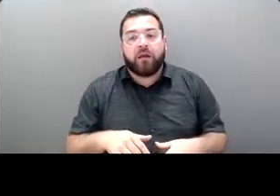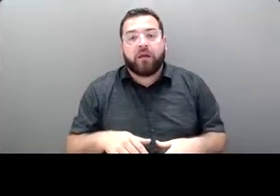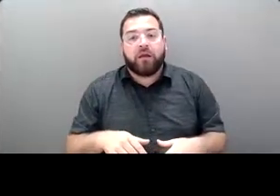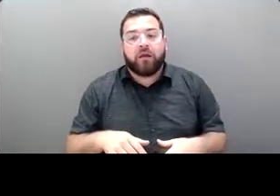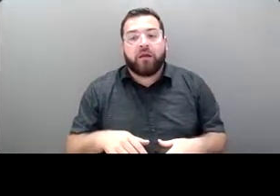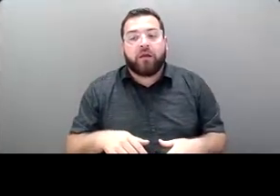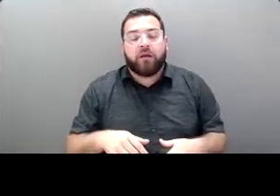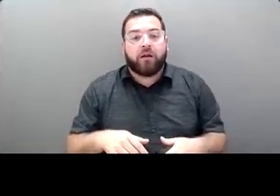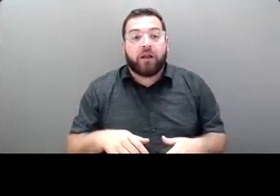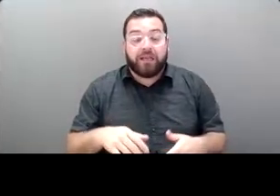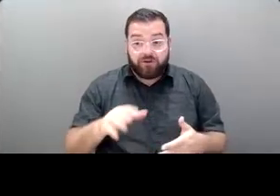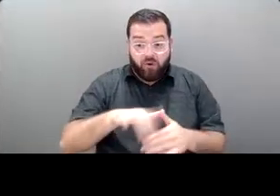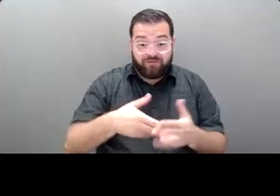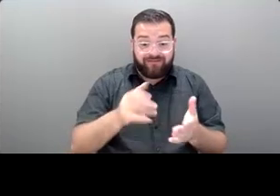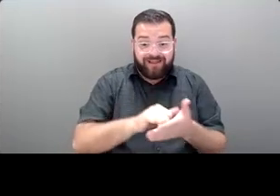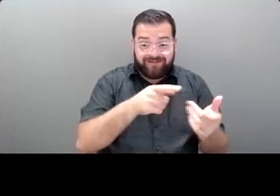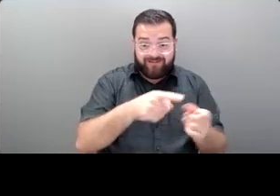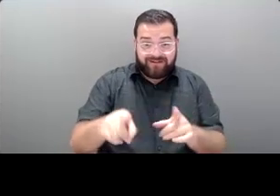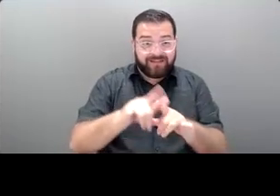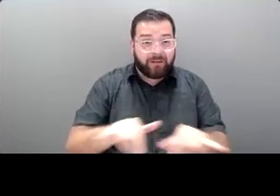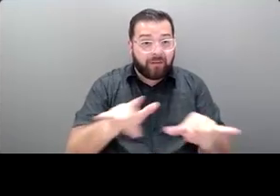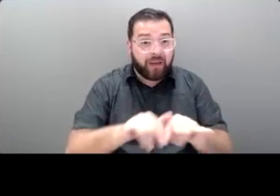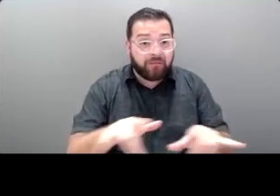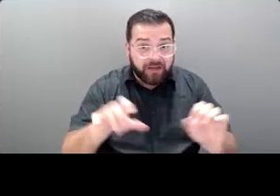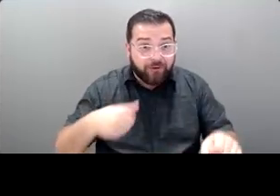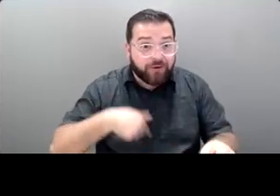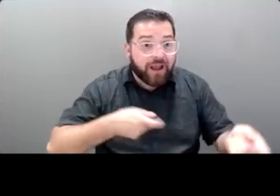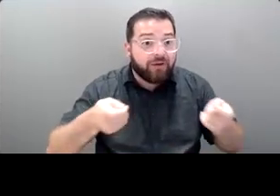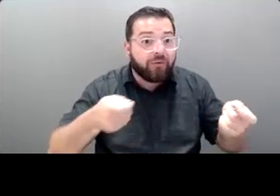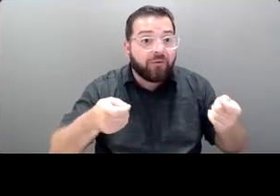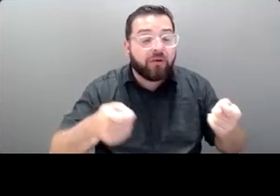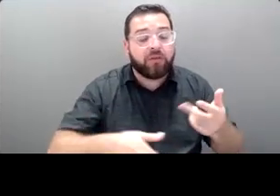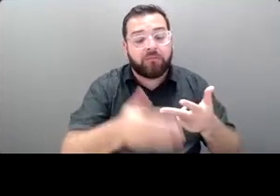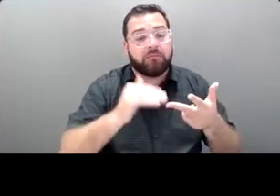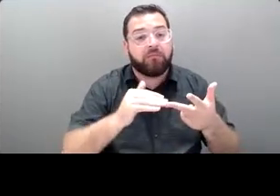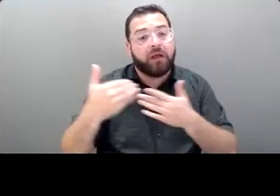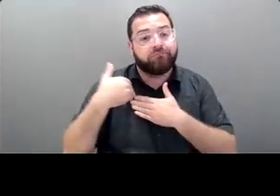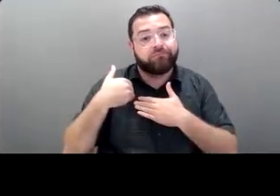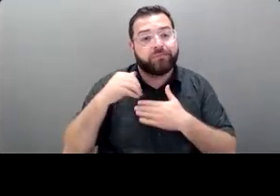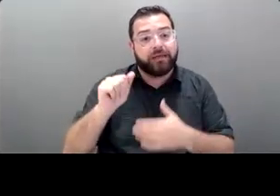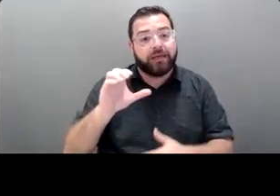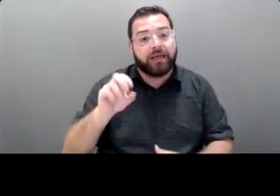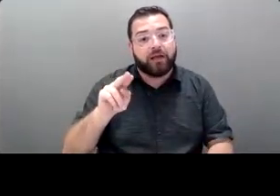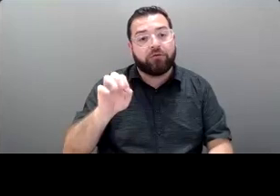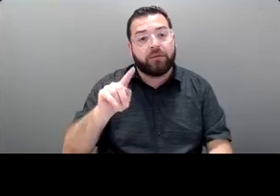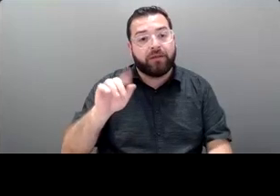ball continuously? And accountability is our being responsible for the AI tools that we use and the impact that